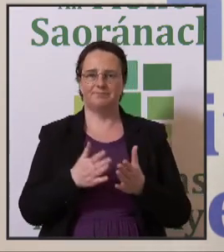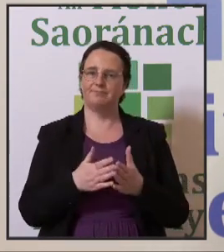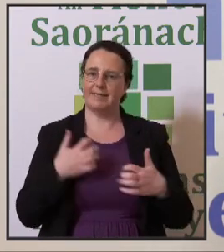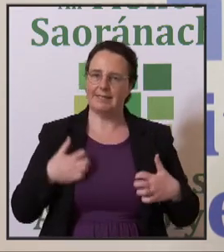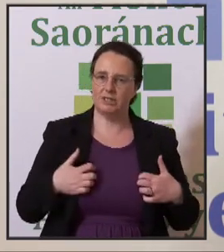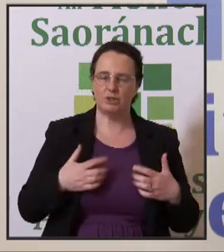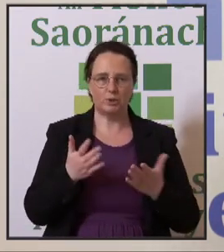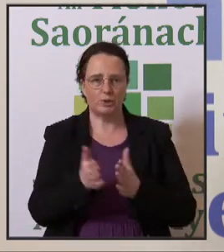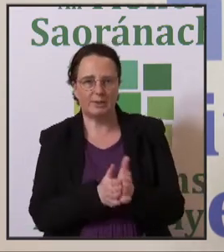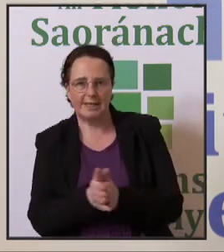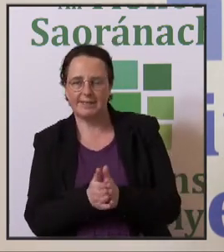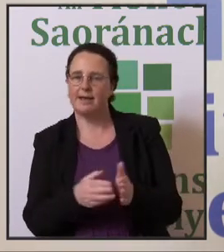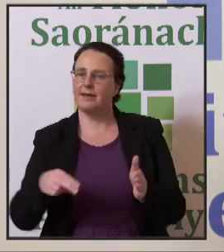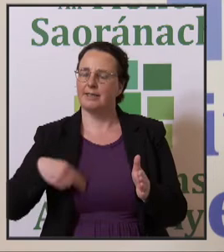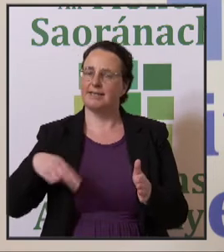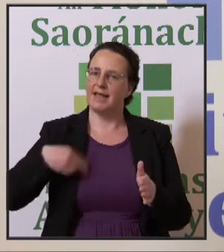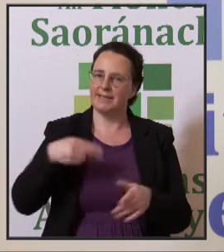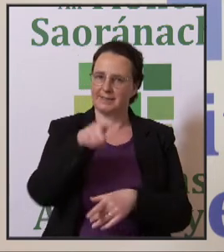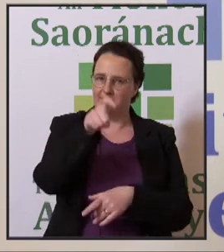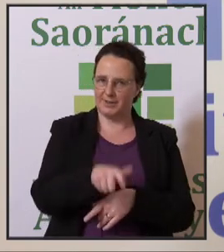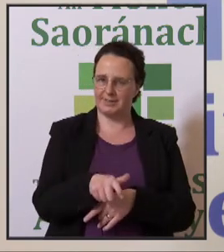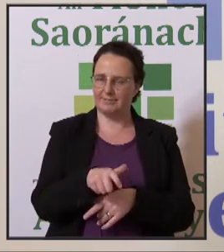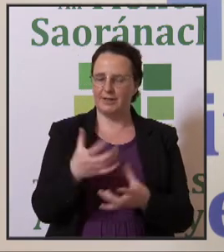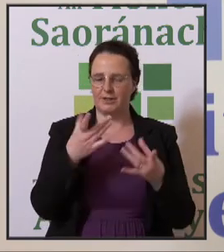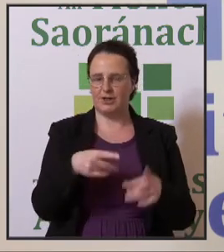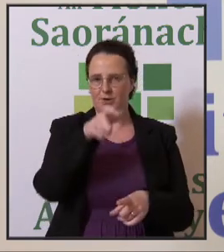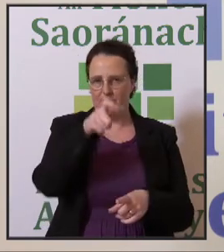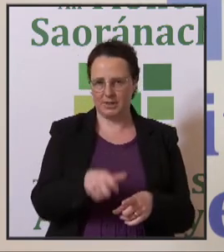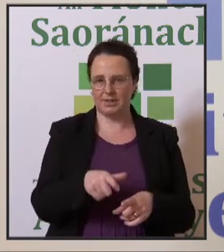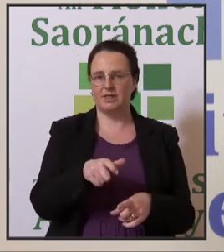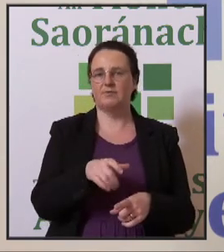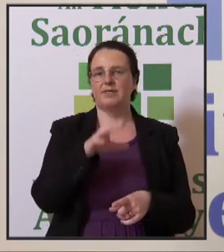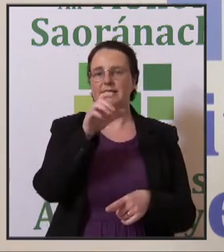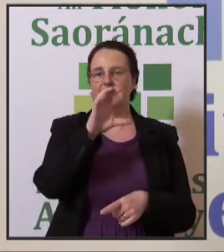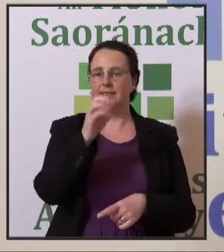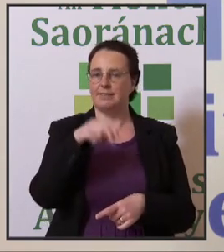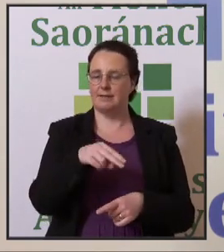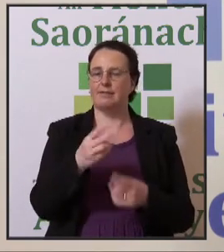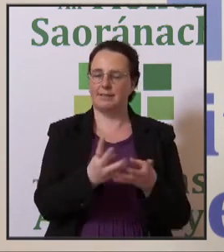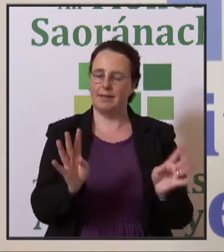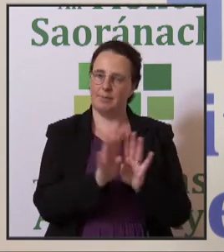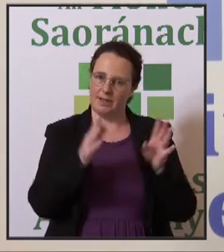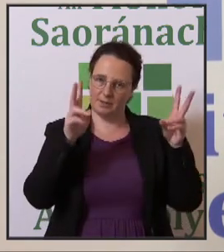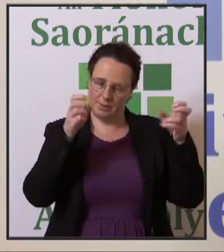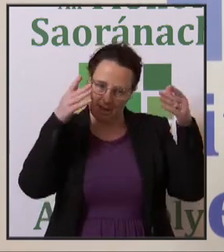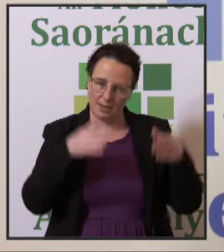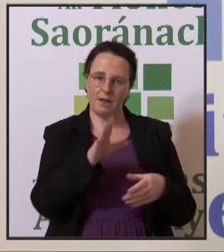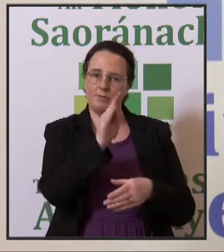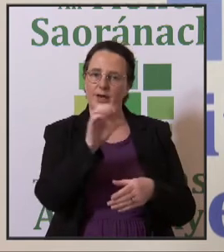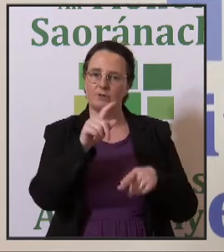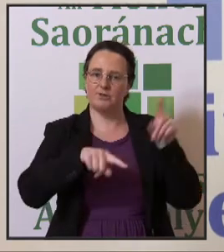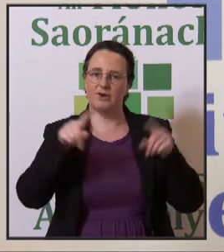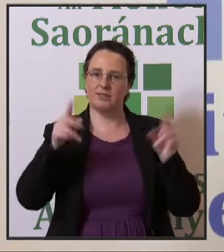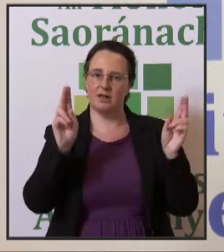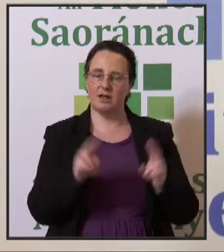enthusiastic, that segues neatly to our next speaker, the chairperson of the Citizens' Assembly on Biodiversity Loss, Dr.